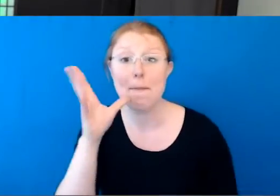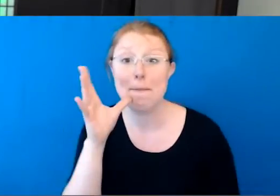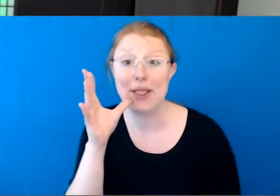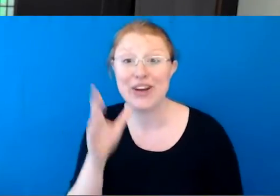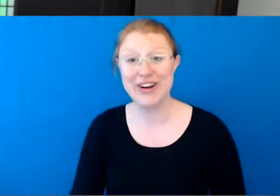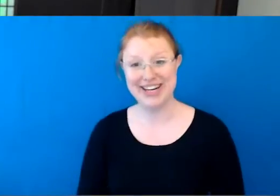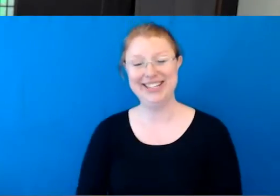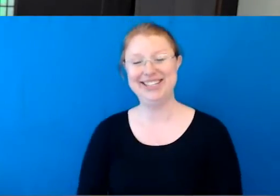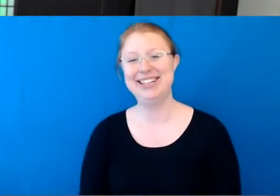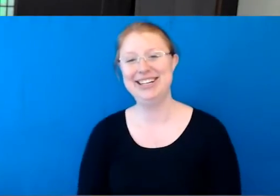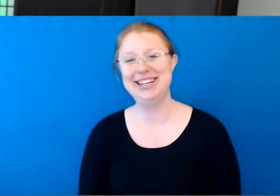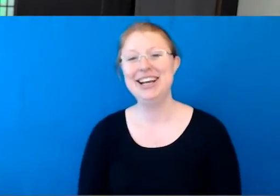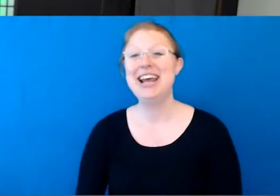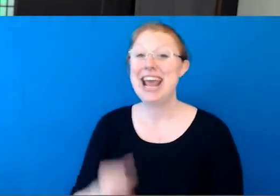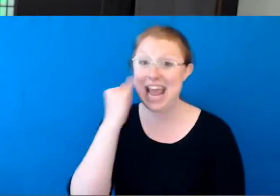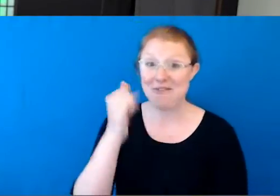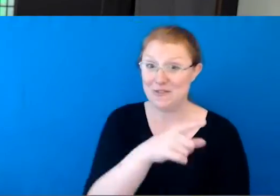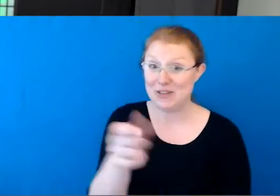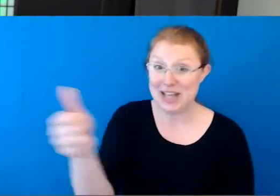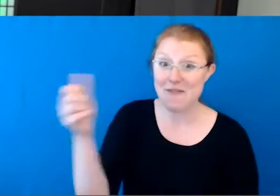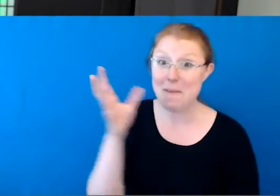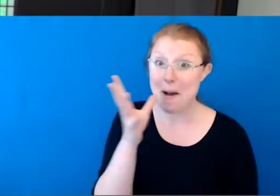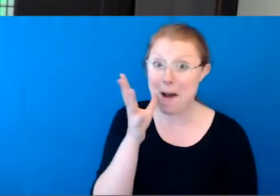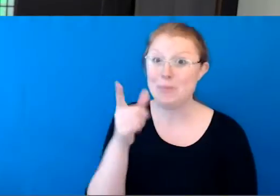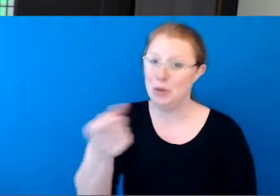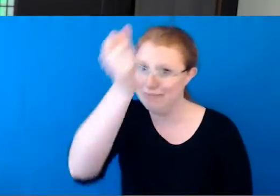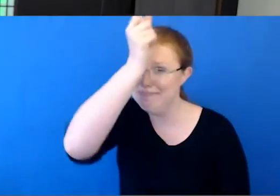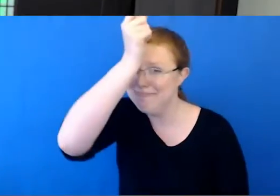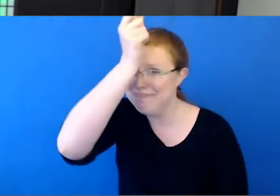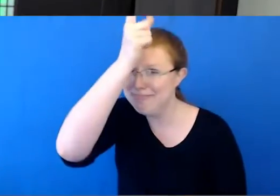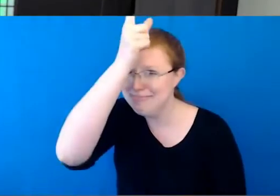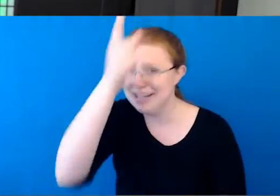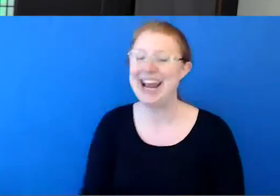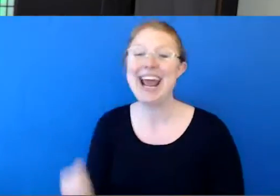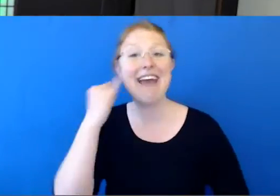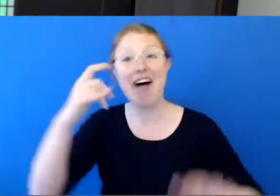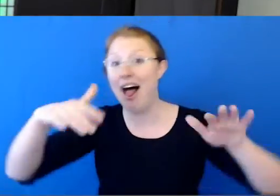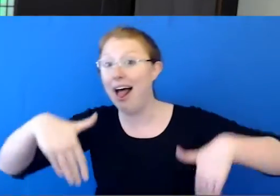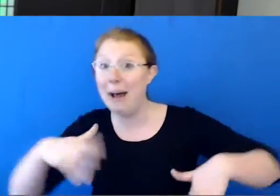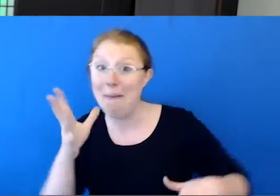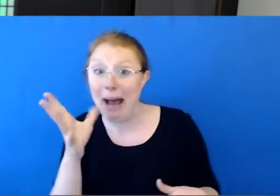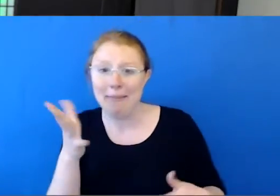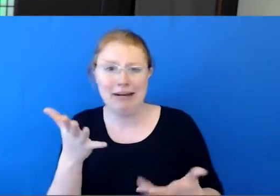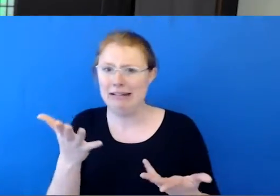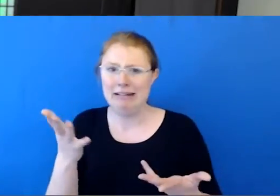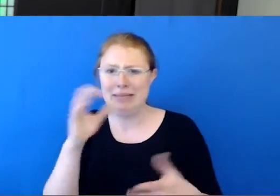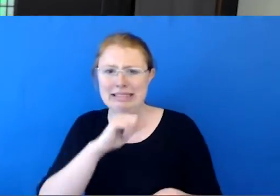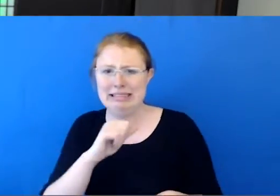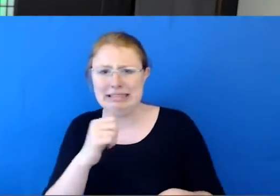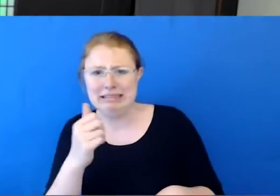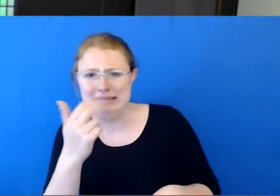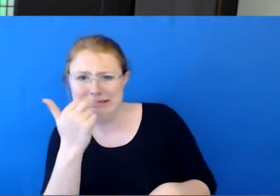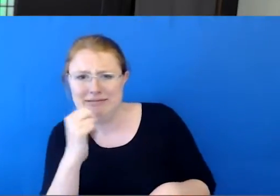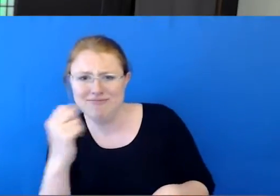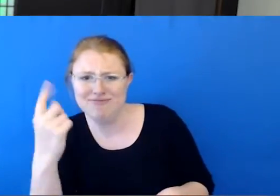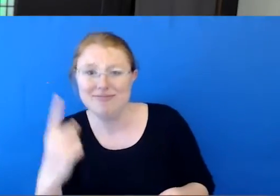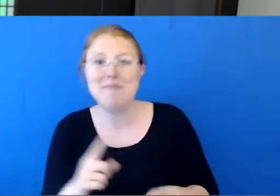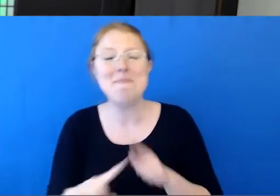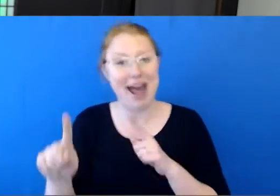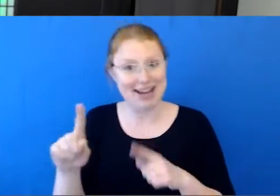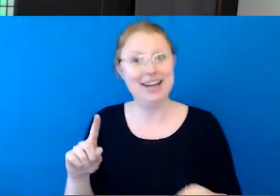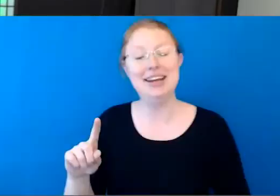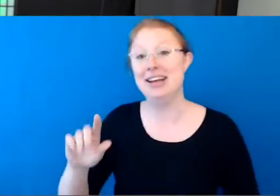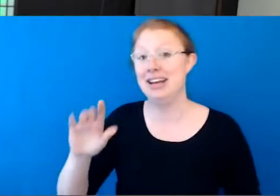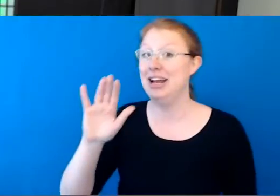Moms get what I'm talking about. Maybe some of the other ladies don't get the humor yet, but your moms and your